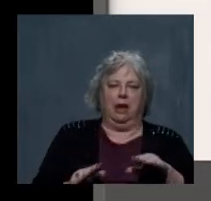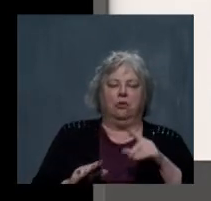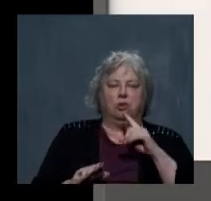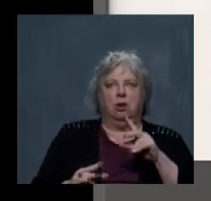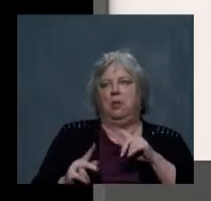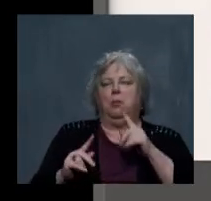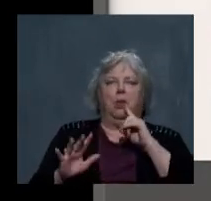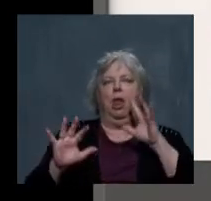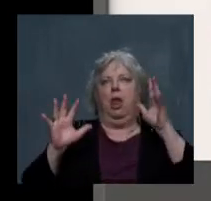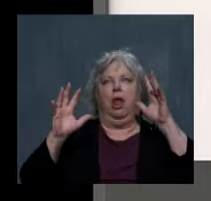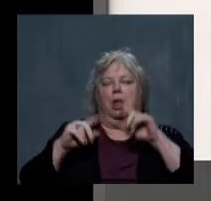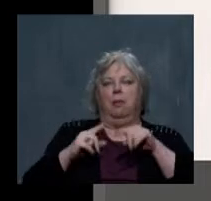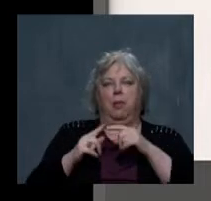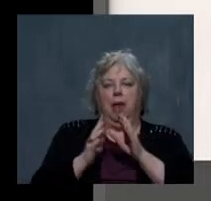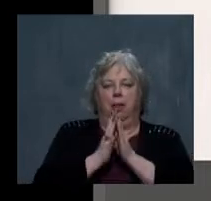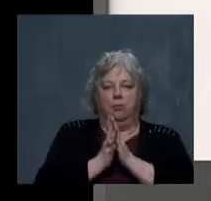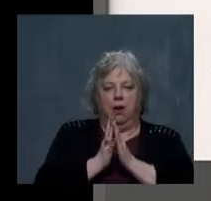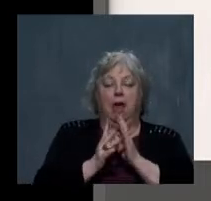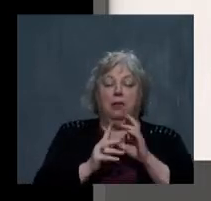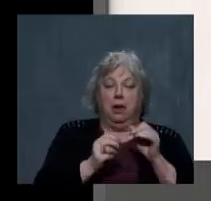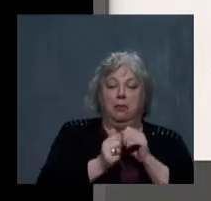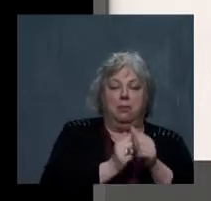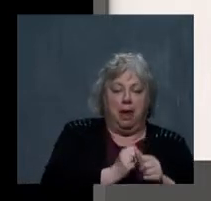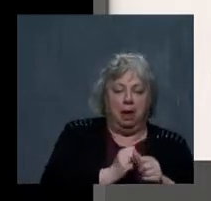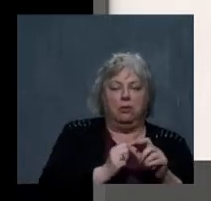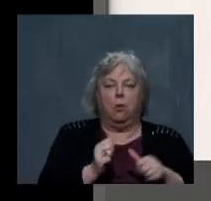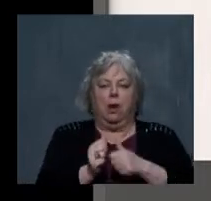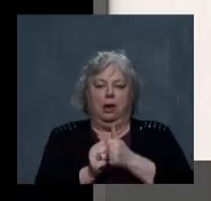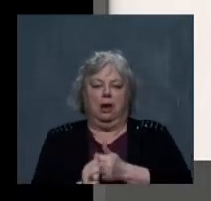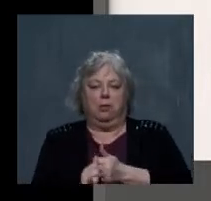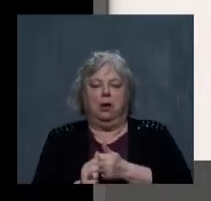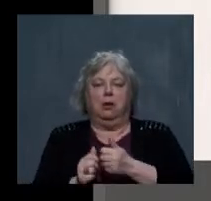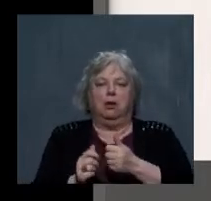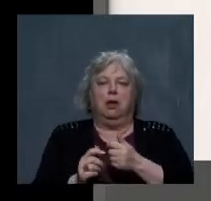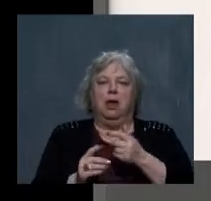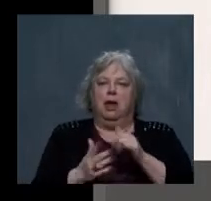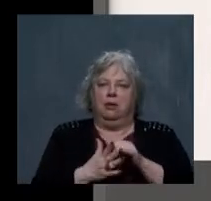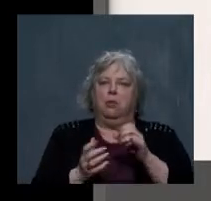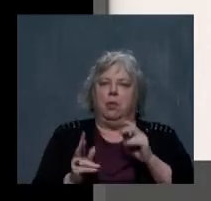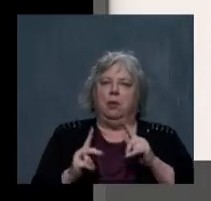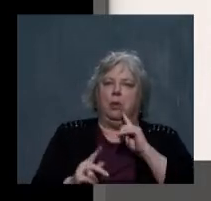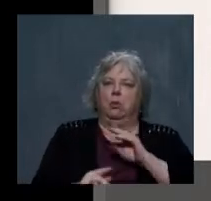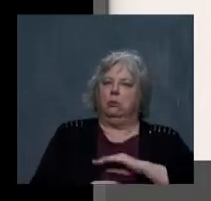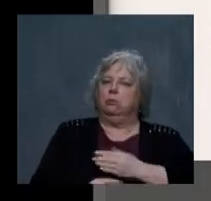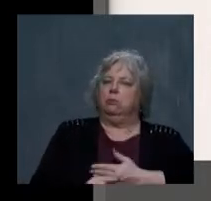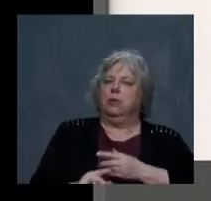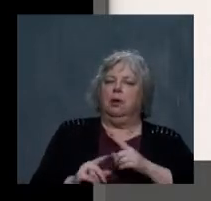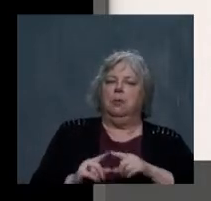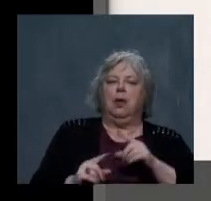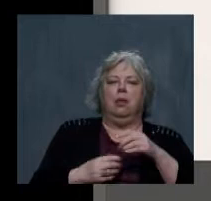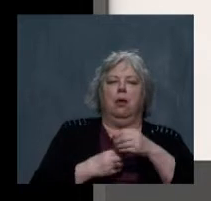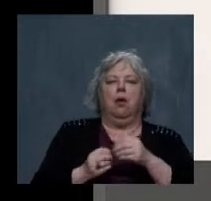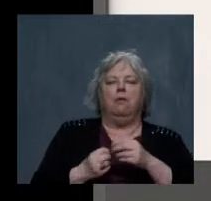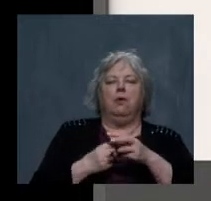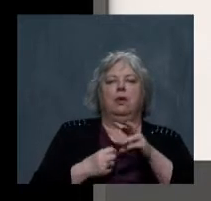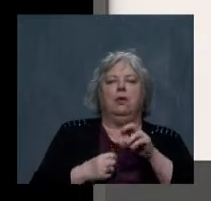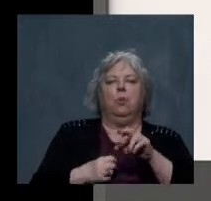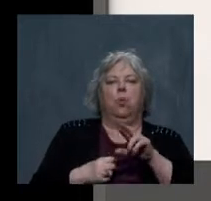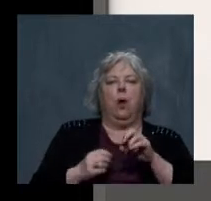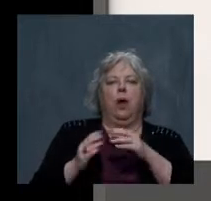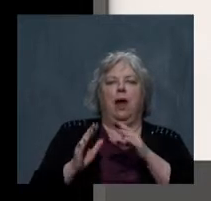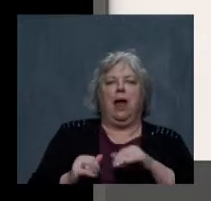And, of course, it did get passed, and so I came in right after that, so there was really a lot of concern. So the office warehouse had twice as much